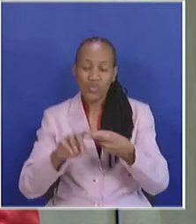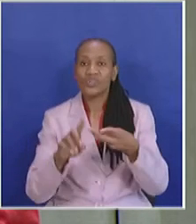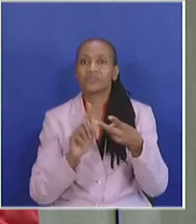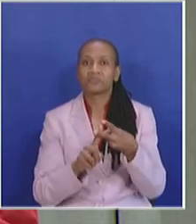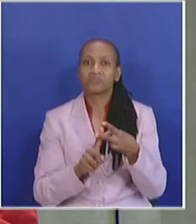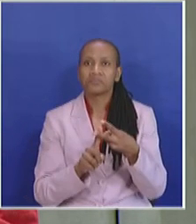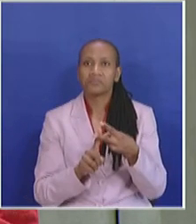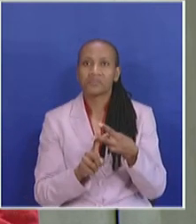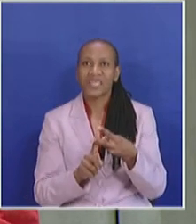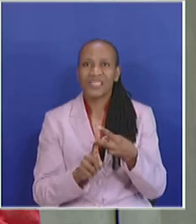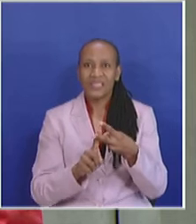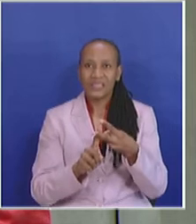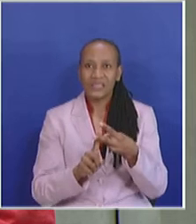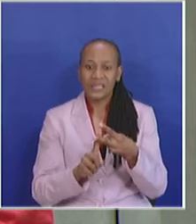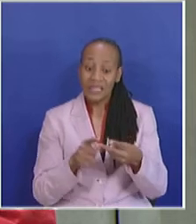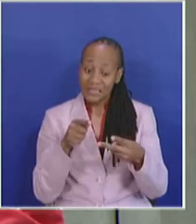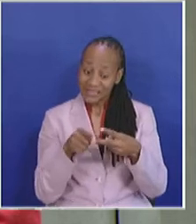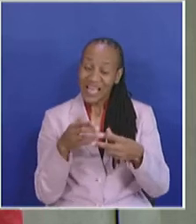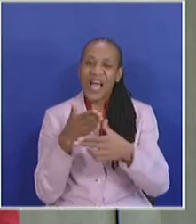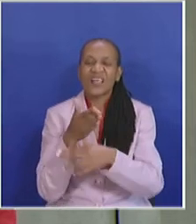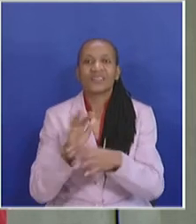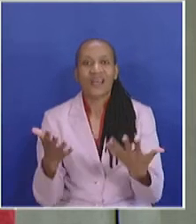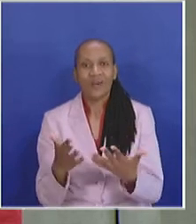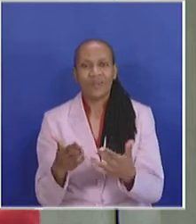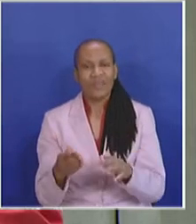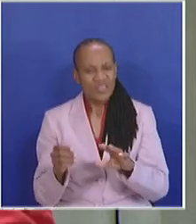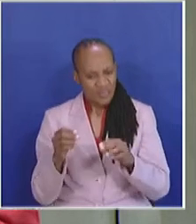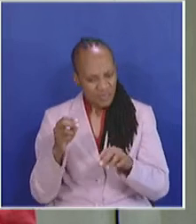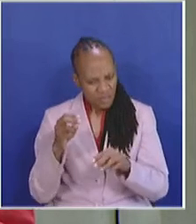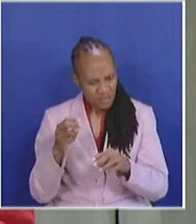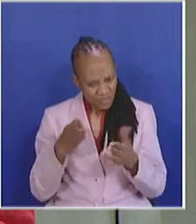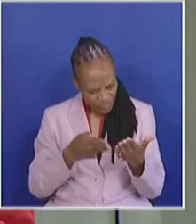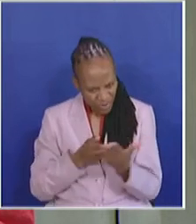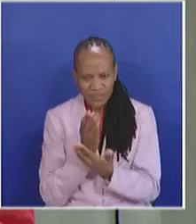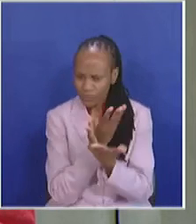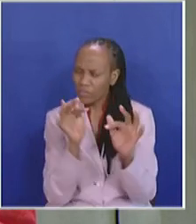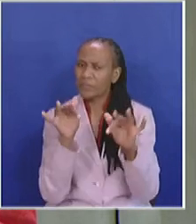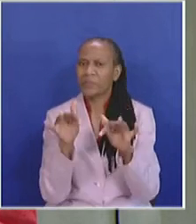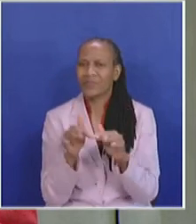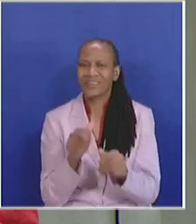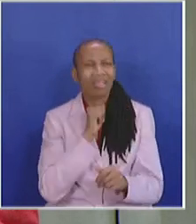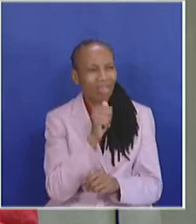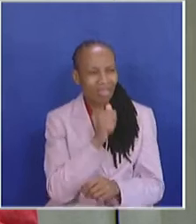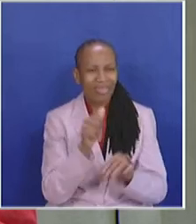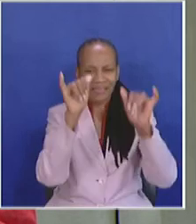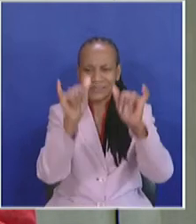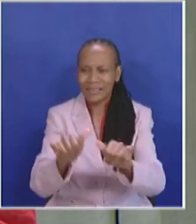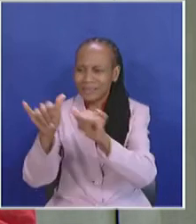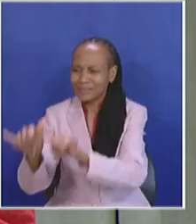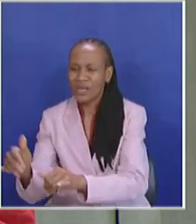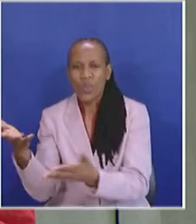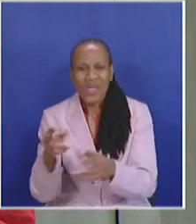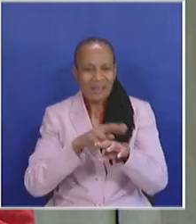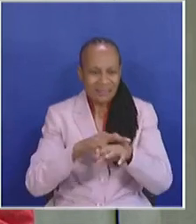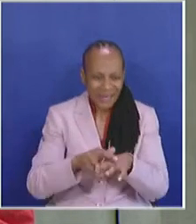Access to such infrastructure is considered as a basic human right, irrespective of where people live, their race, gender,